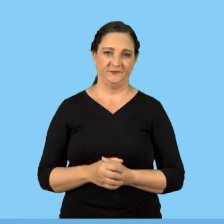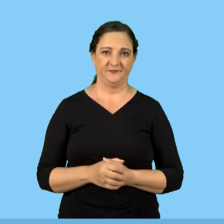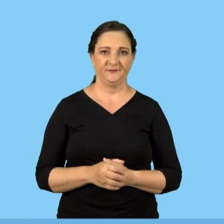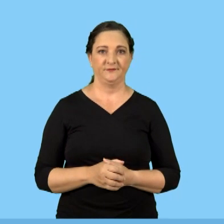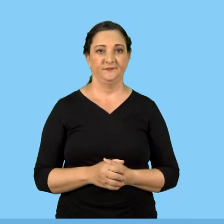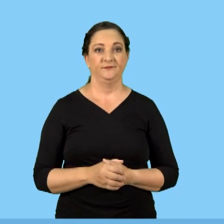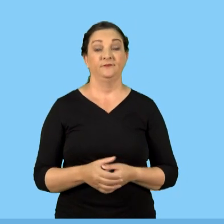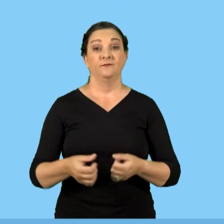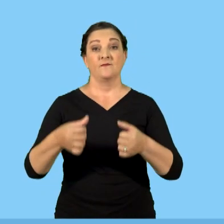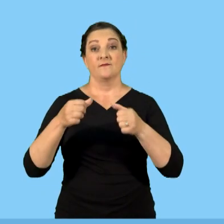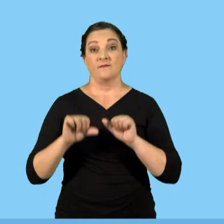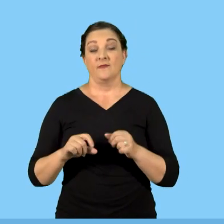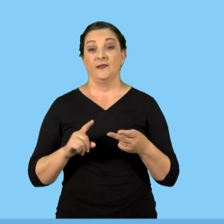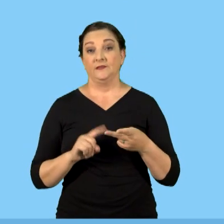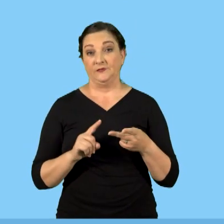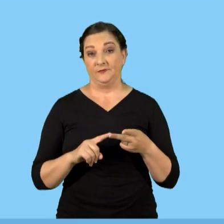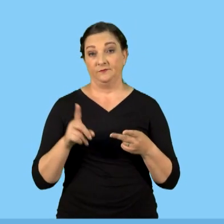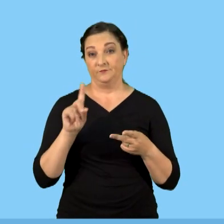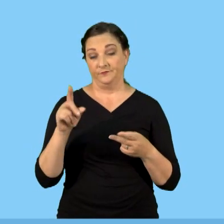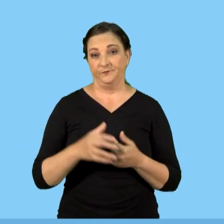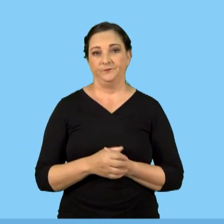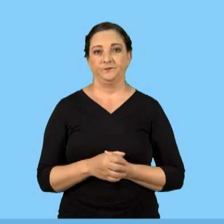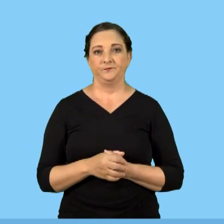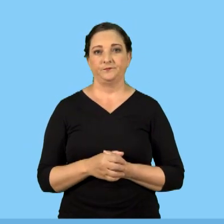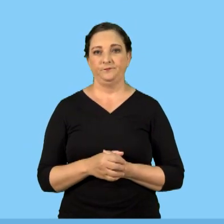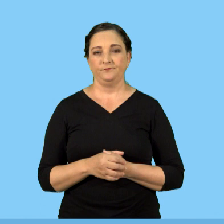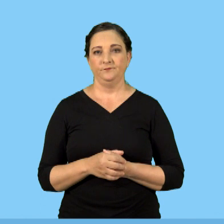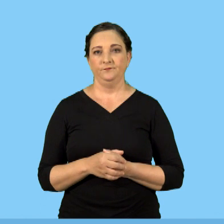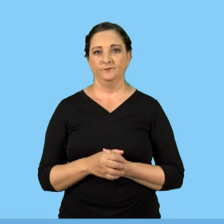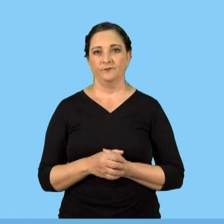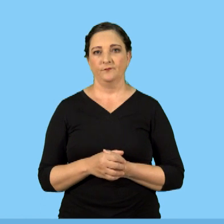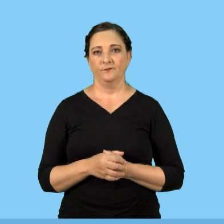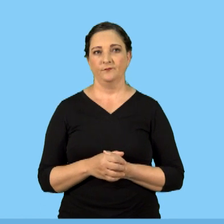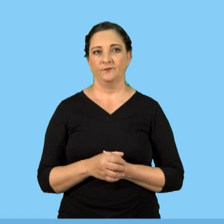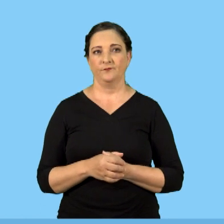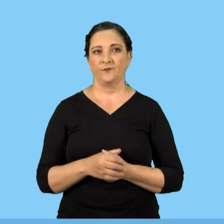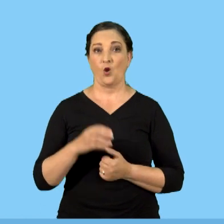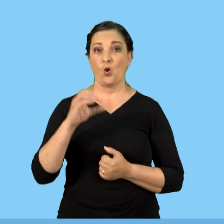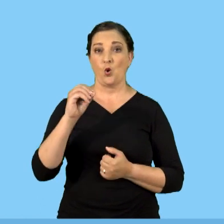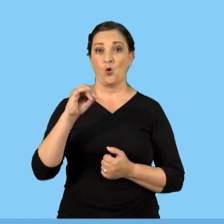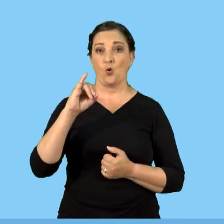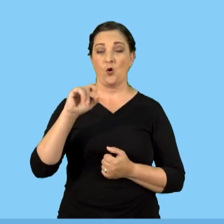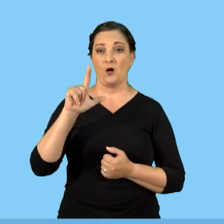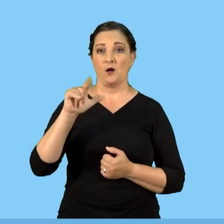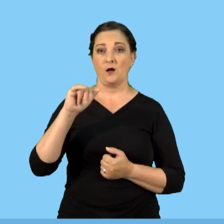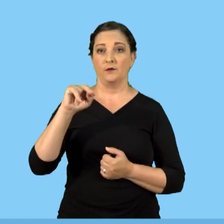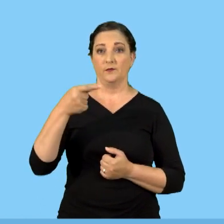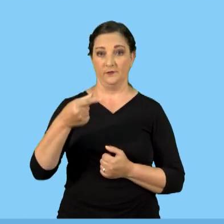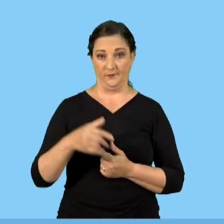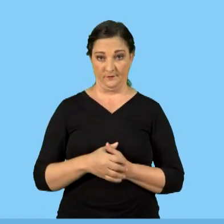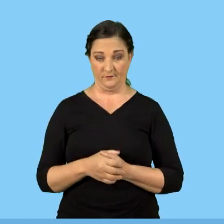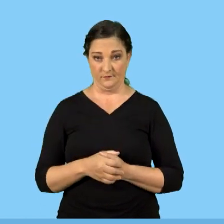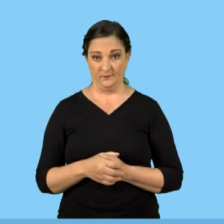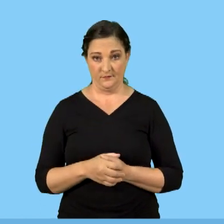it's damaged. So now, the second option that we can use, or the second method that we can use, is oiling.